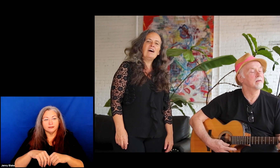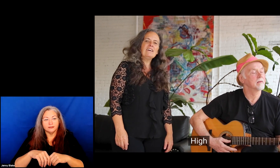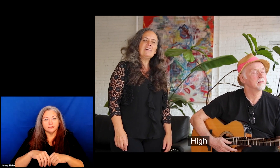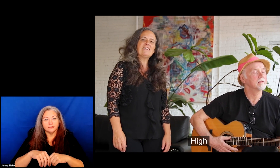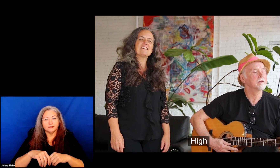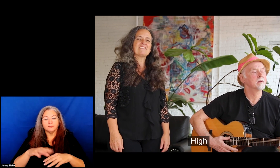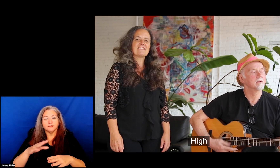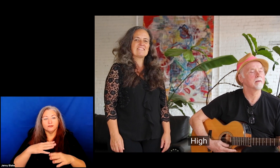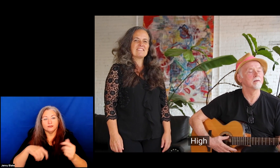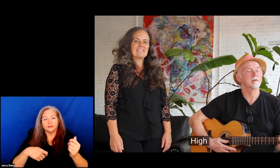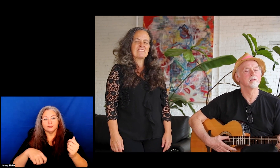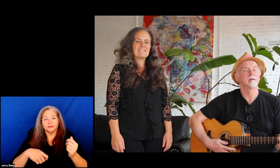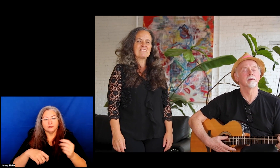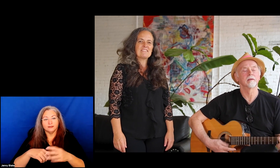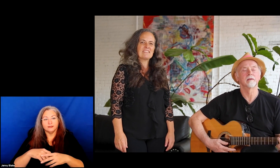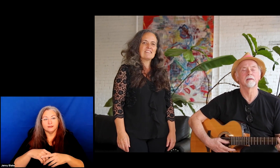Yeah. Hi.